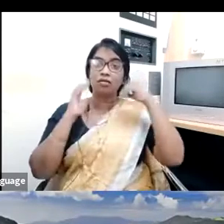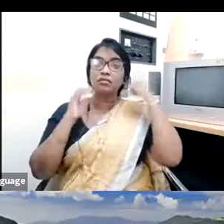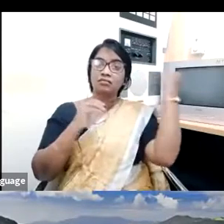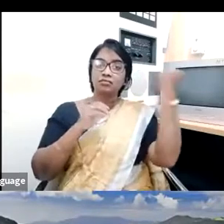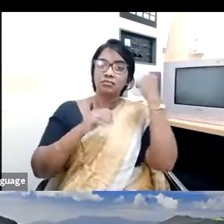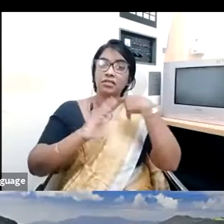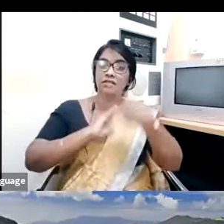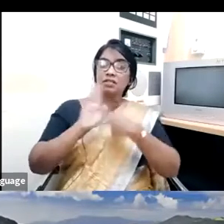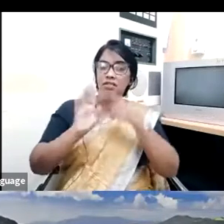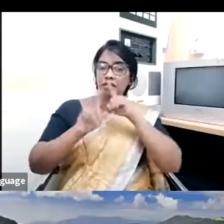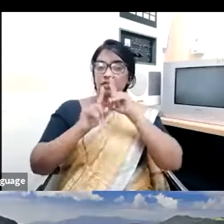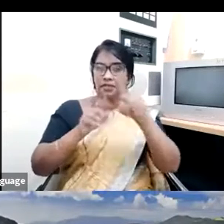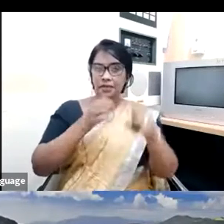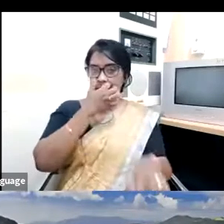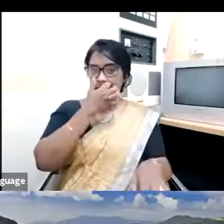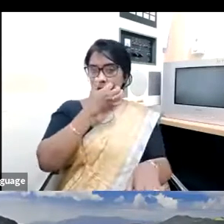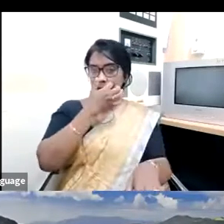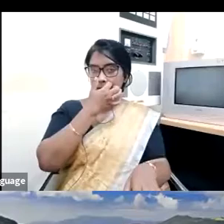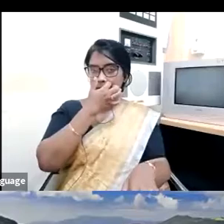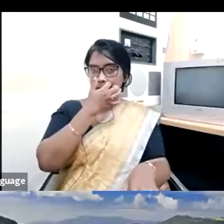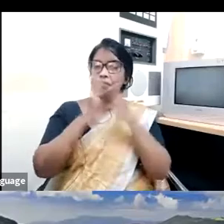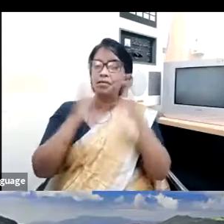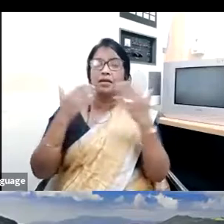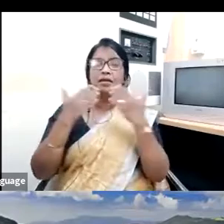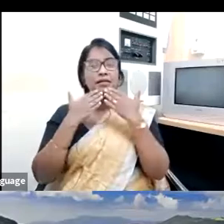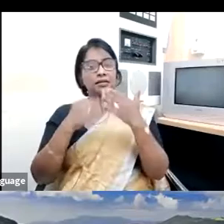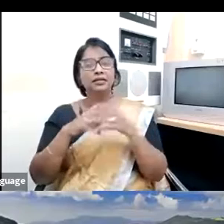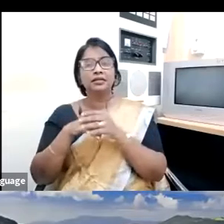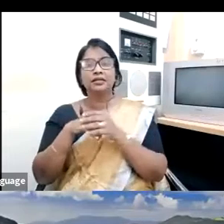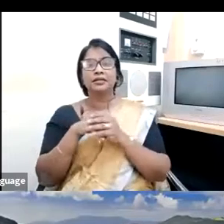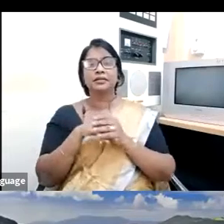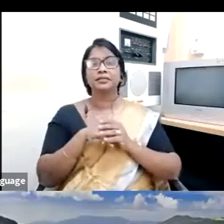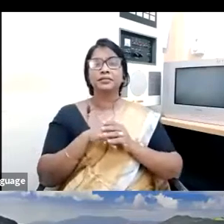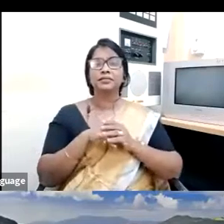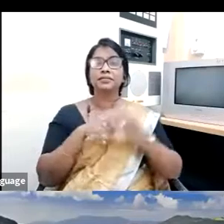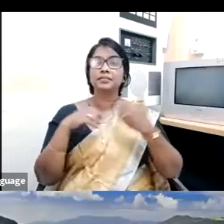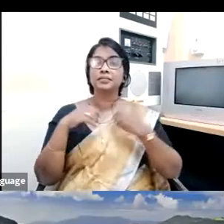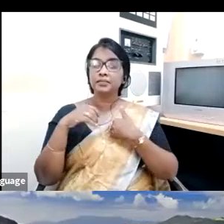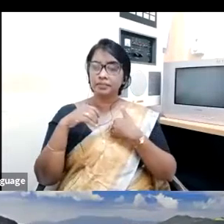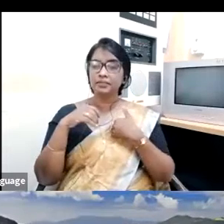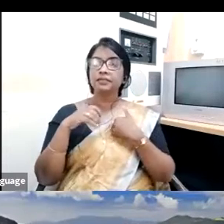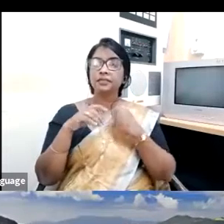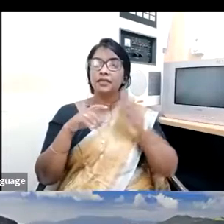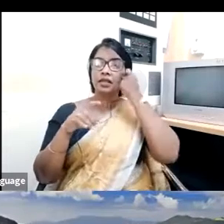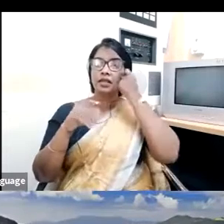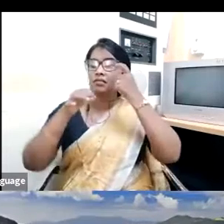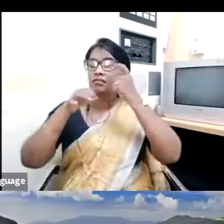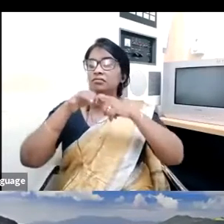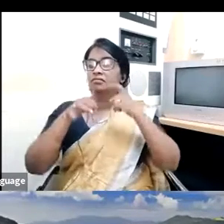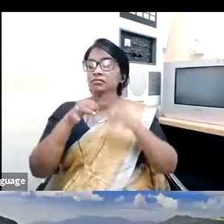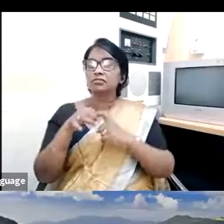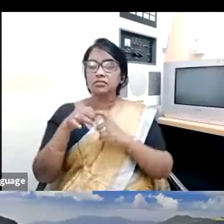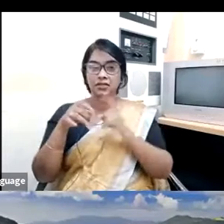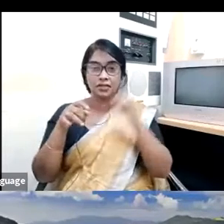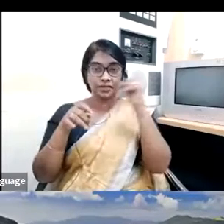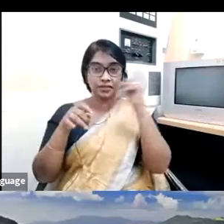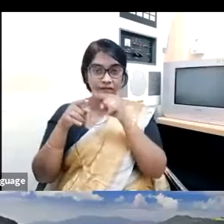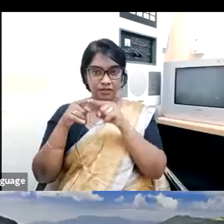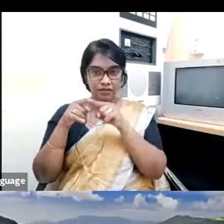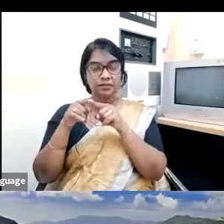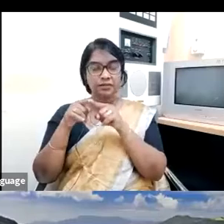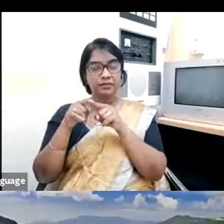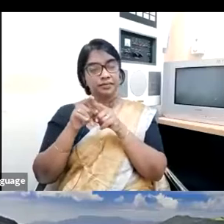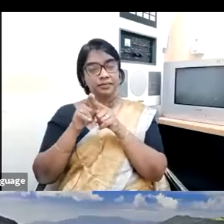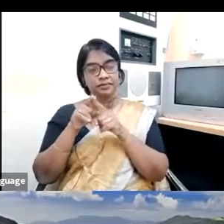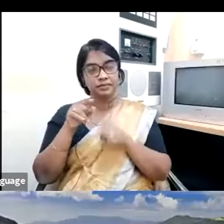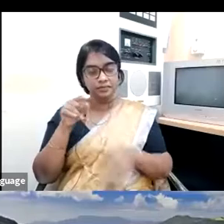Thanks, Shirani. And I want to add a few comments to this point. Number one is that I think we have a science-led